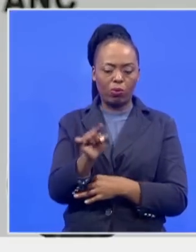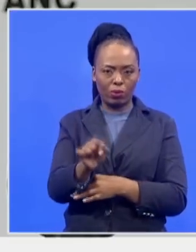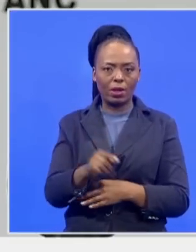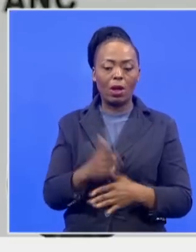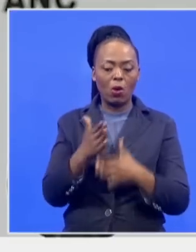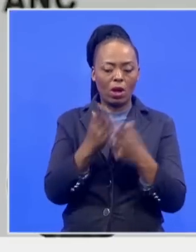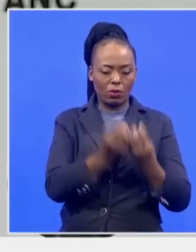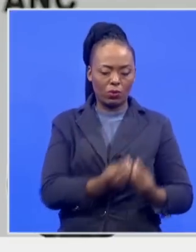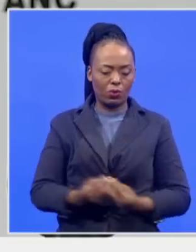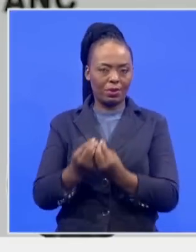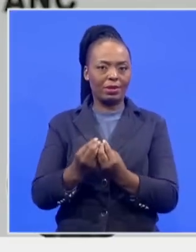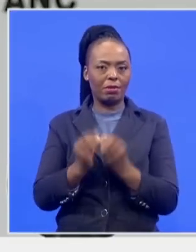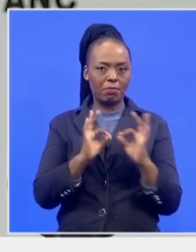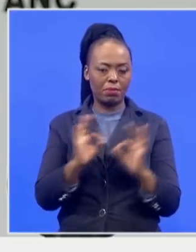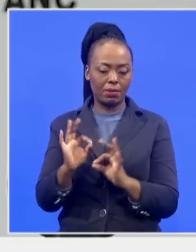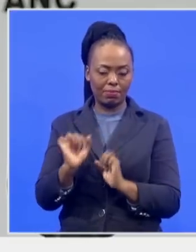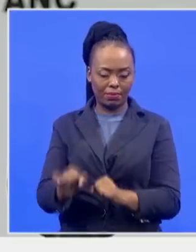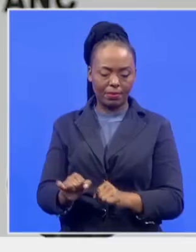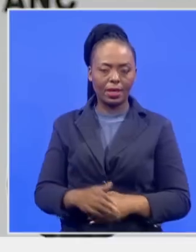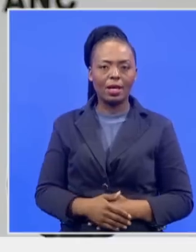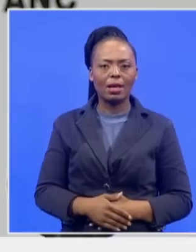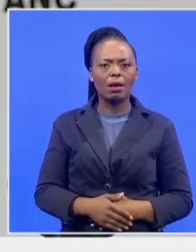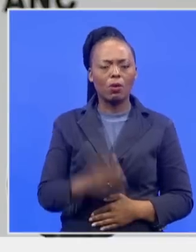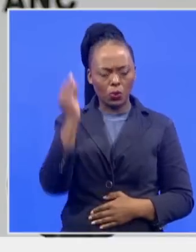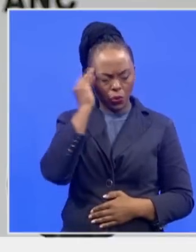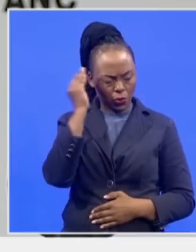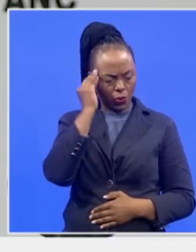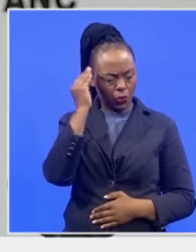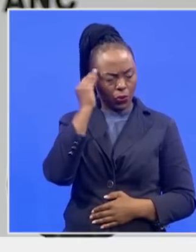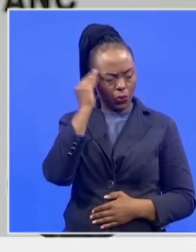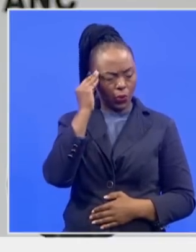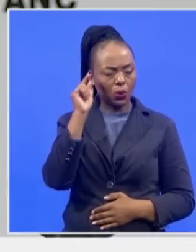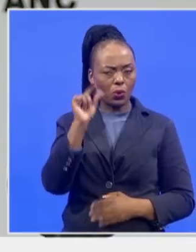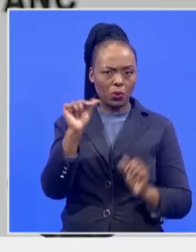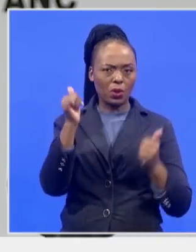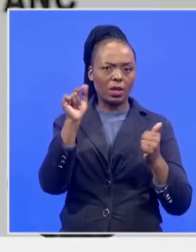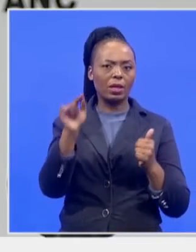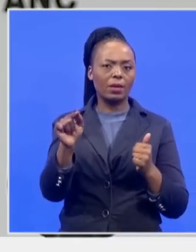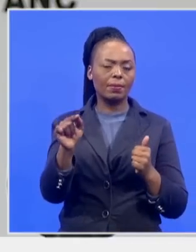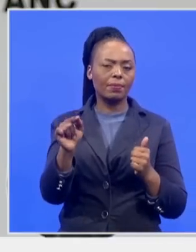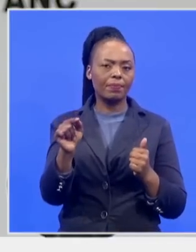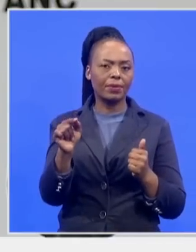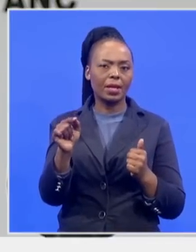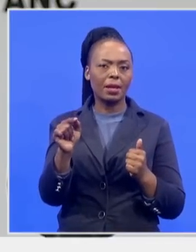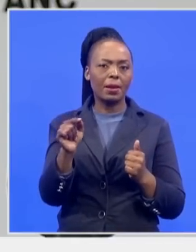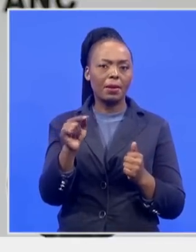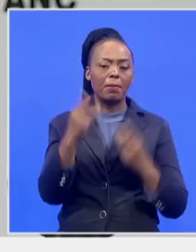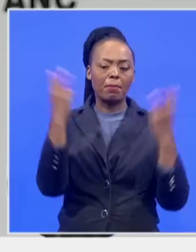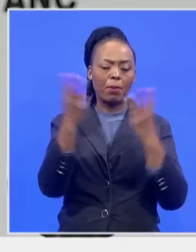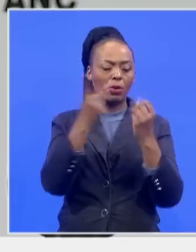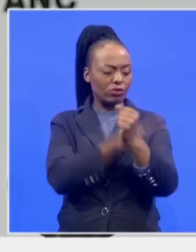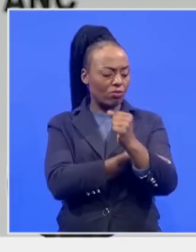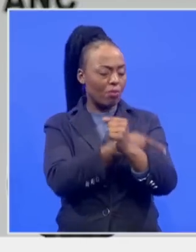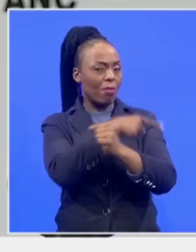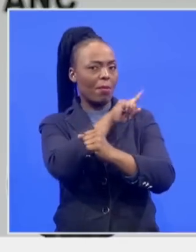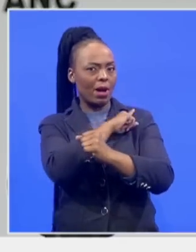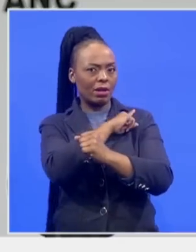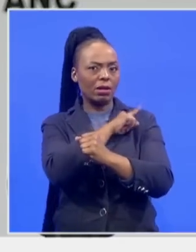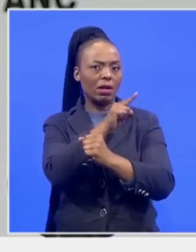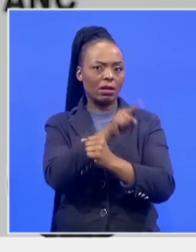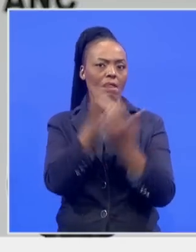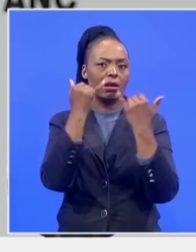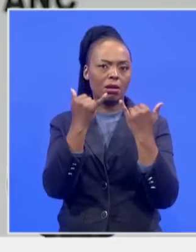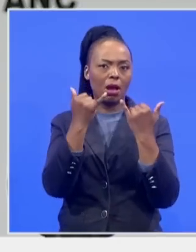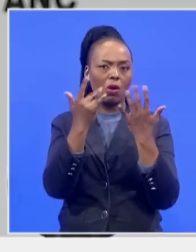together, and we are fully aware of the fact that the people's mandate have seriously been